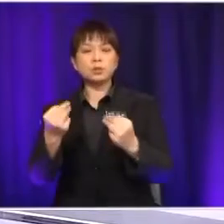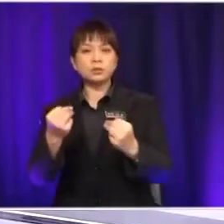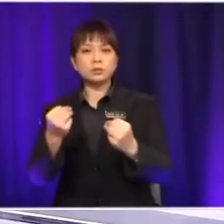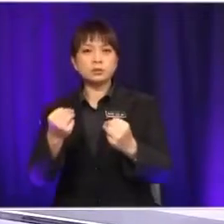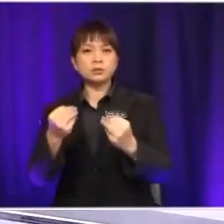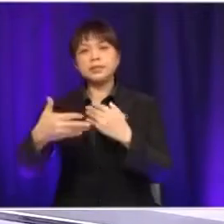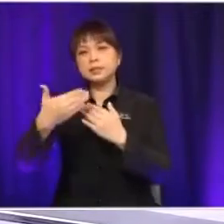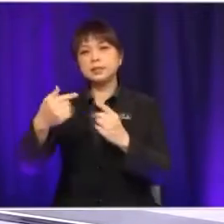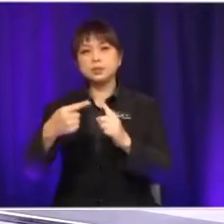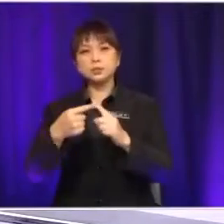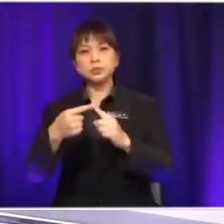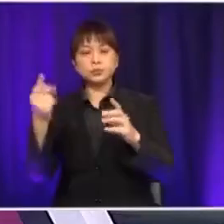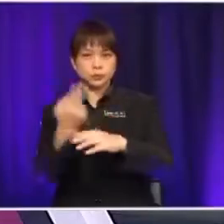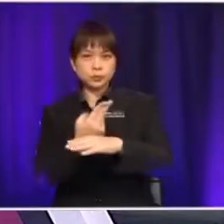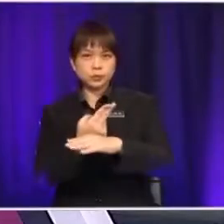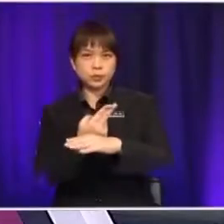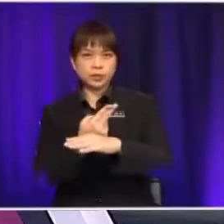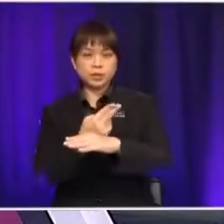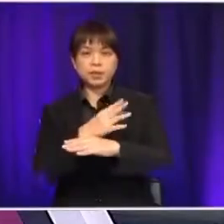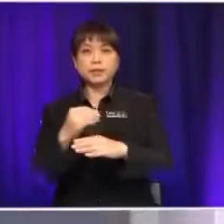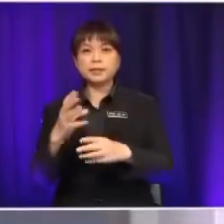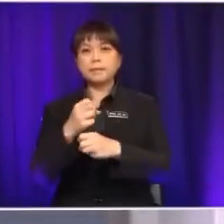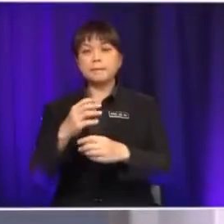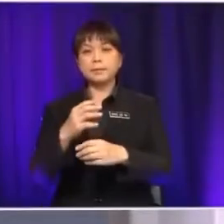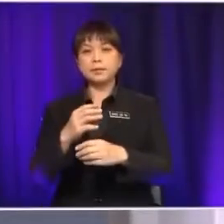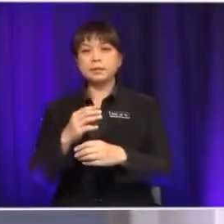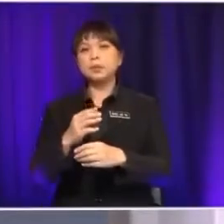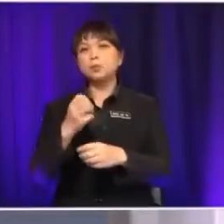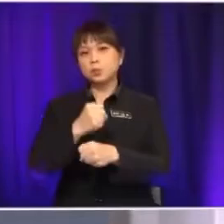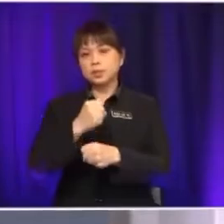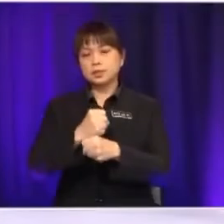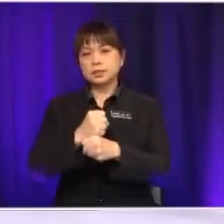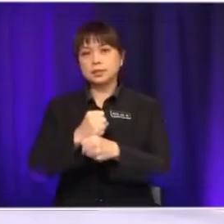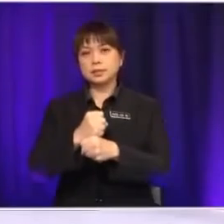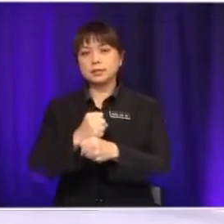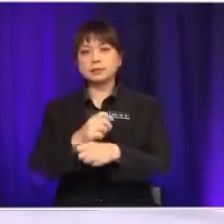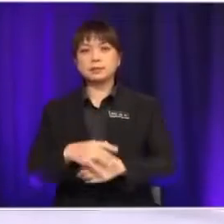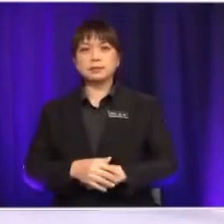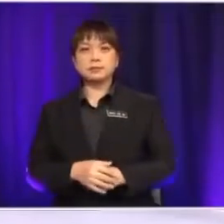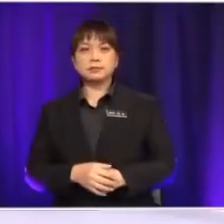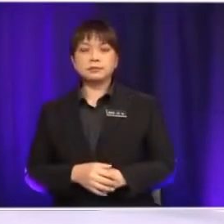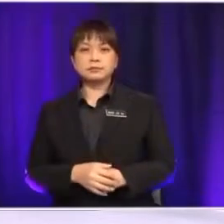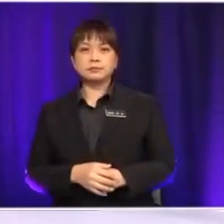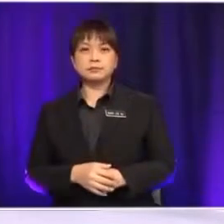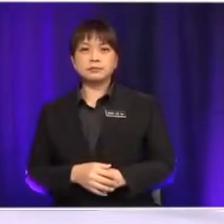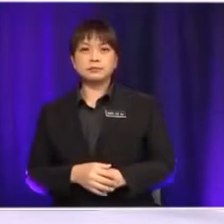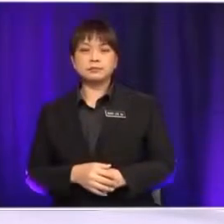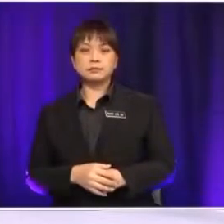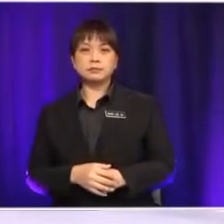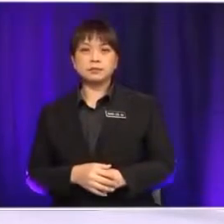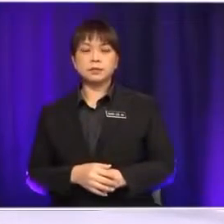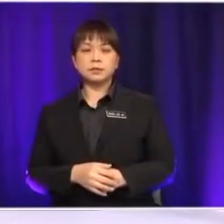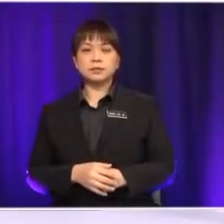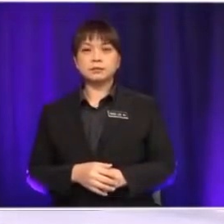get to get my work done. I see. And what is your budget? Oh, my budget? Maybe something in between,